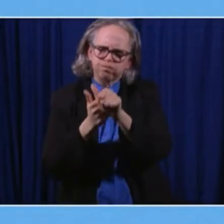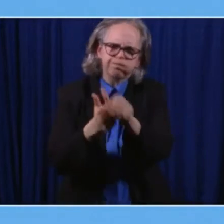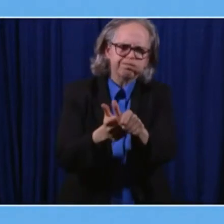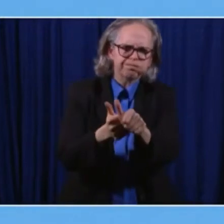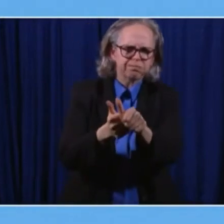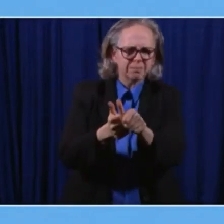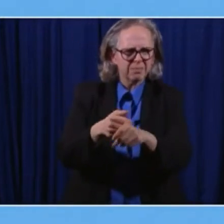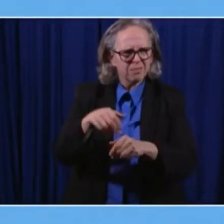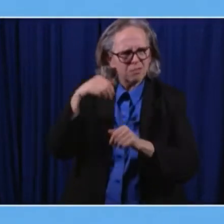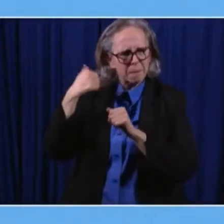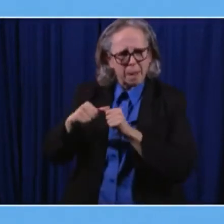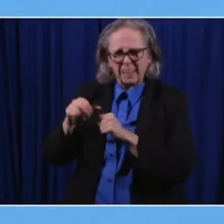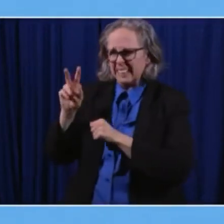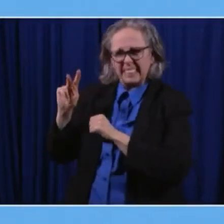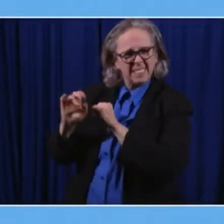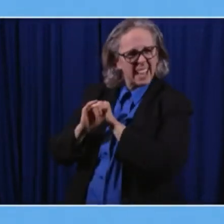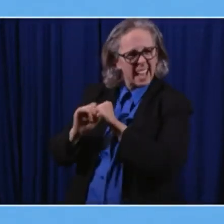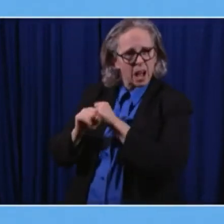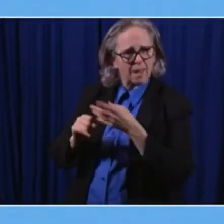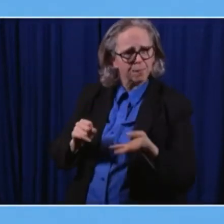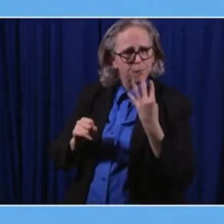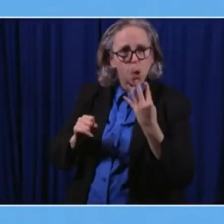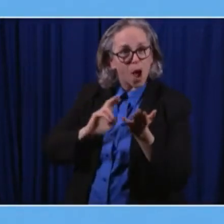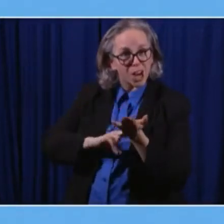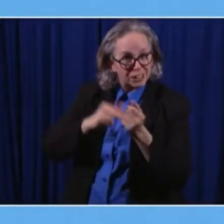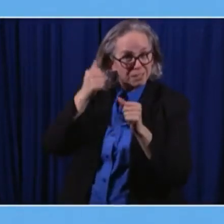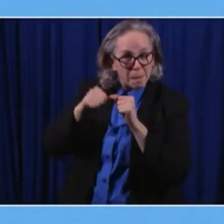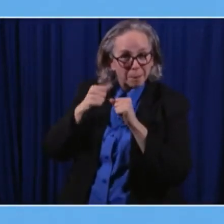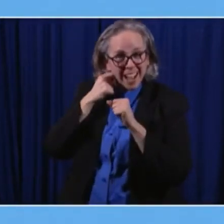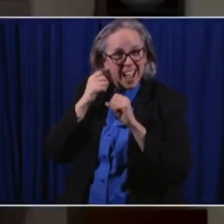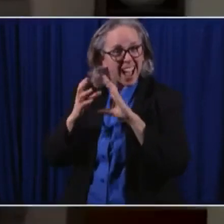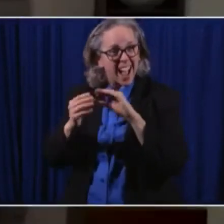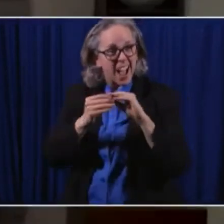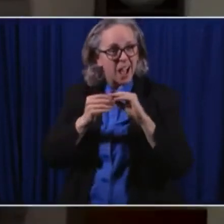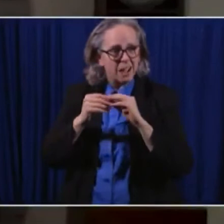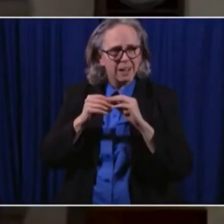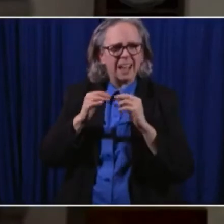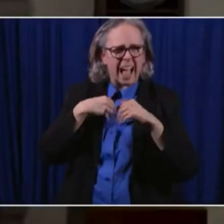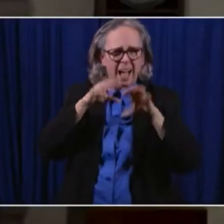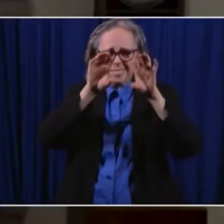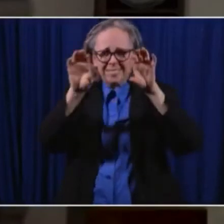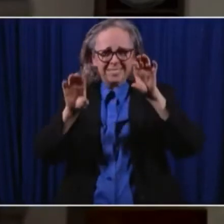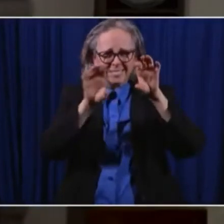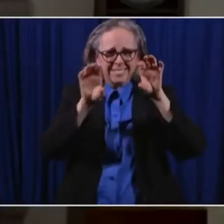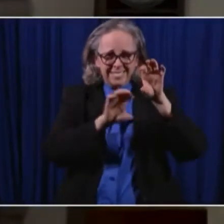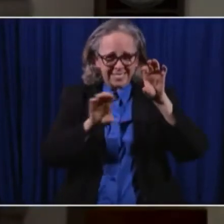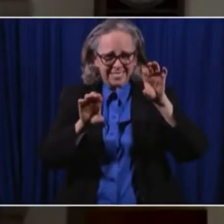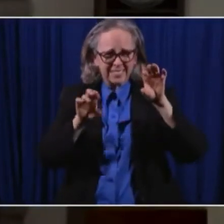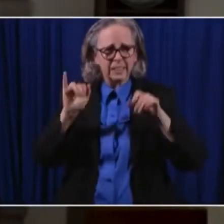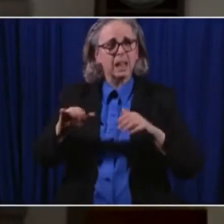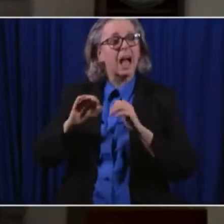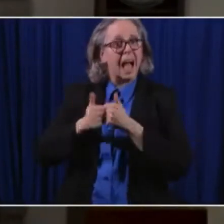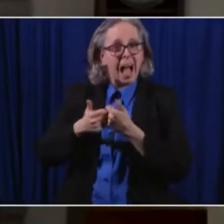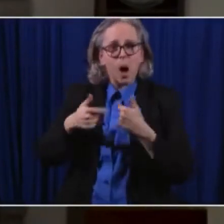ad. It says, here's how you can help save lives. And before that, it says, we need your